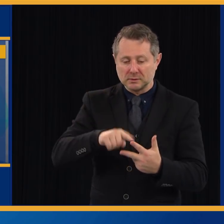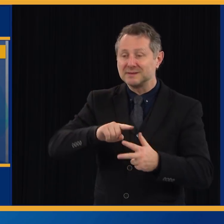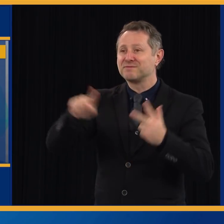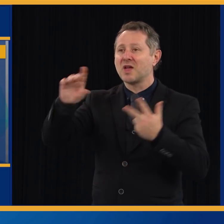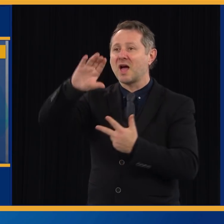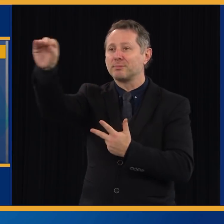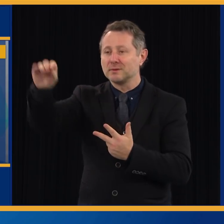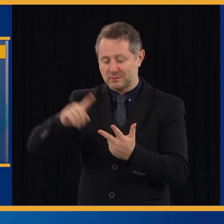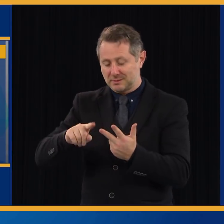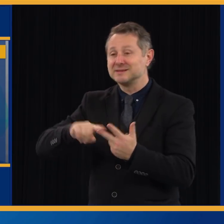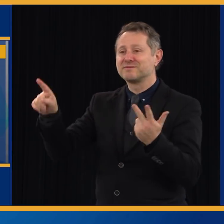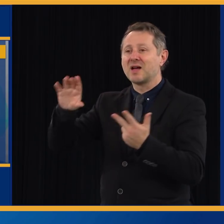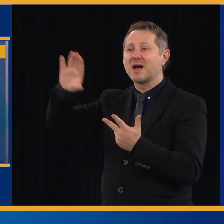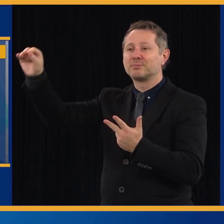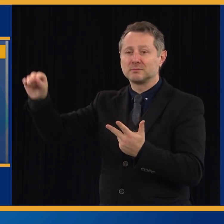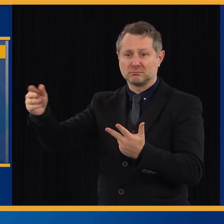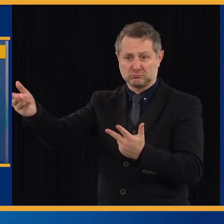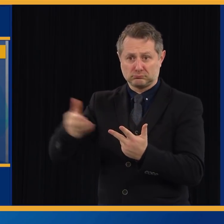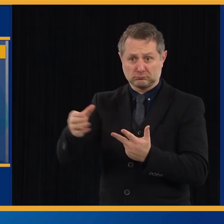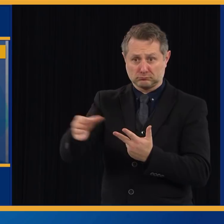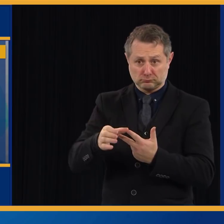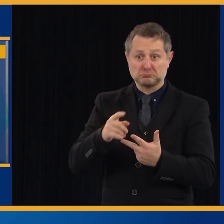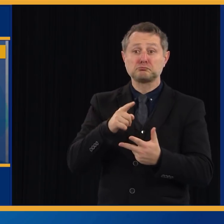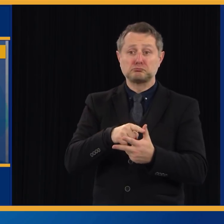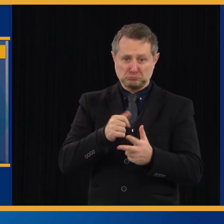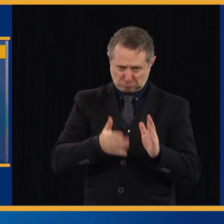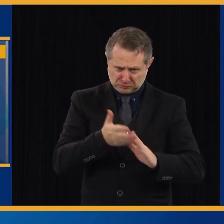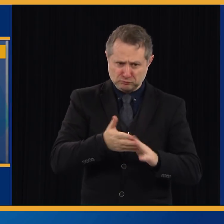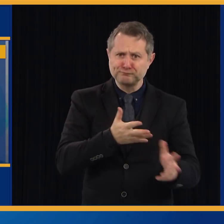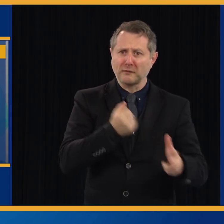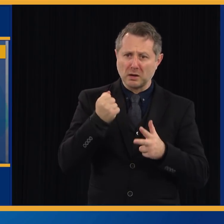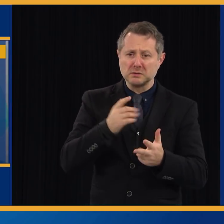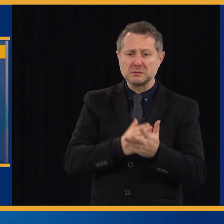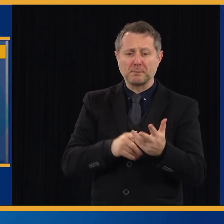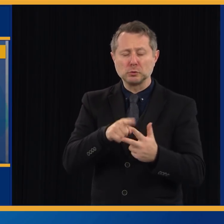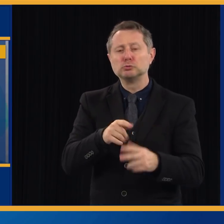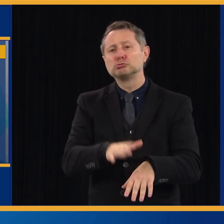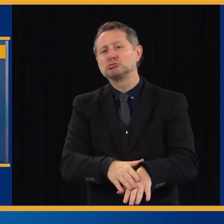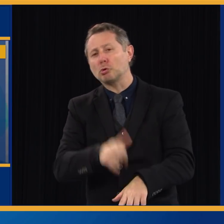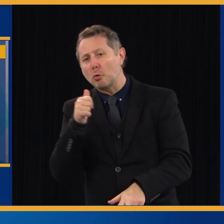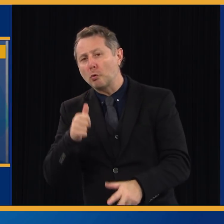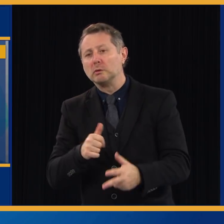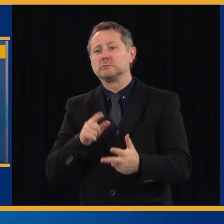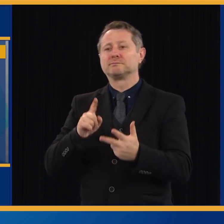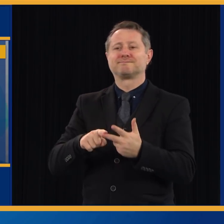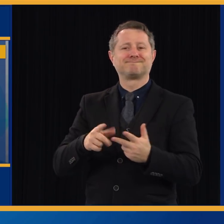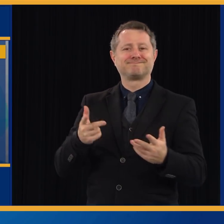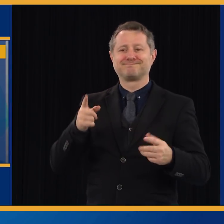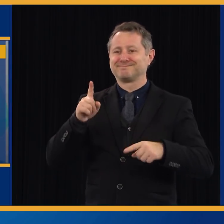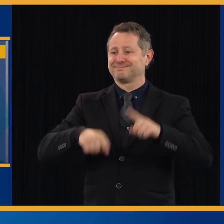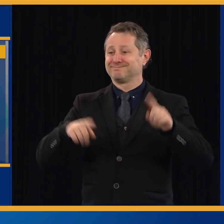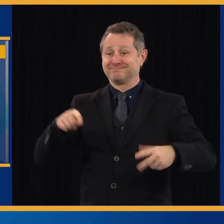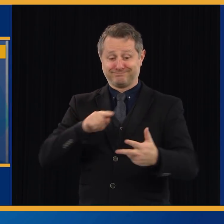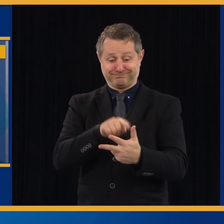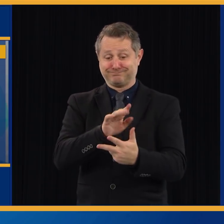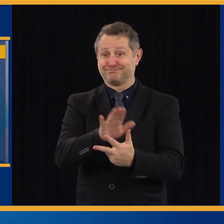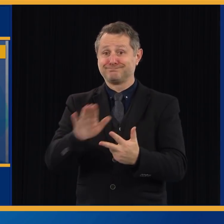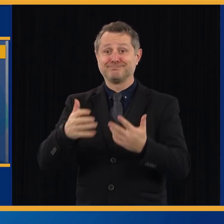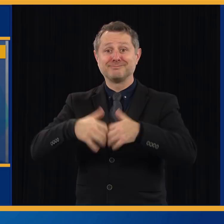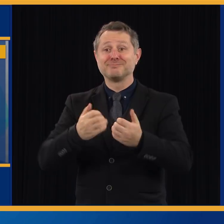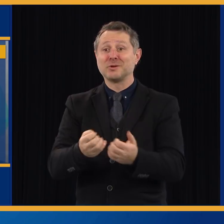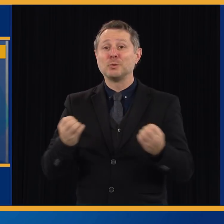Some have higher output, some have lower output. But each one requires that you go back to